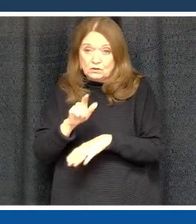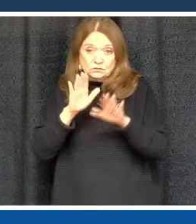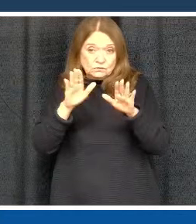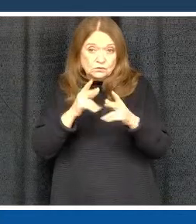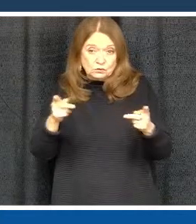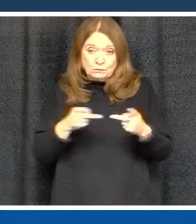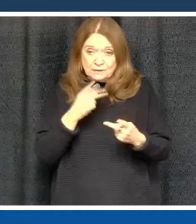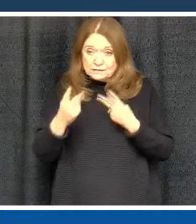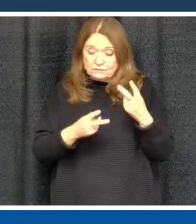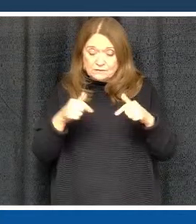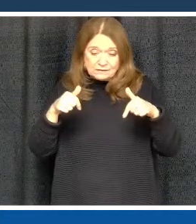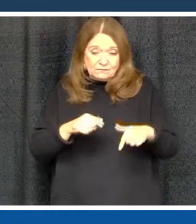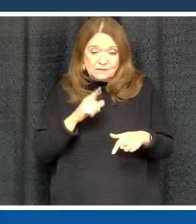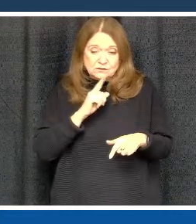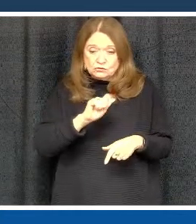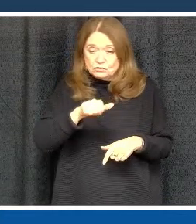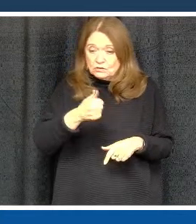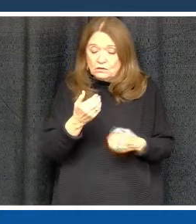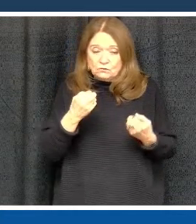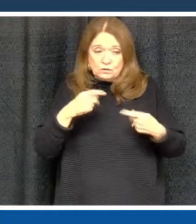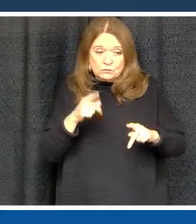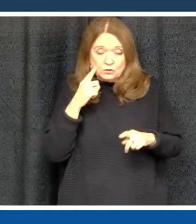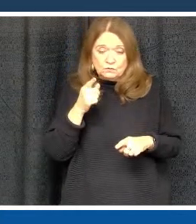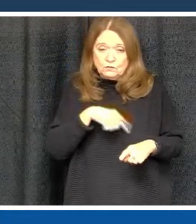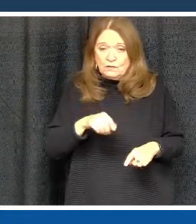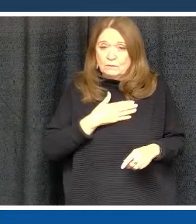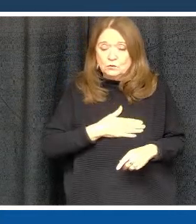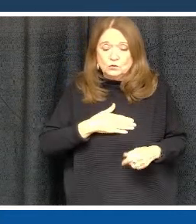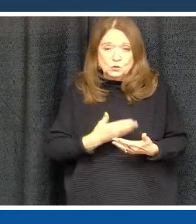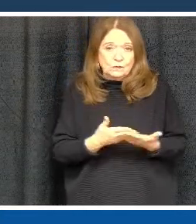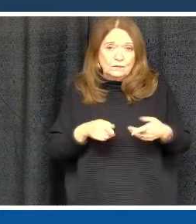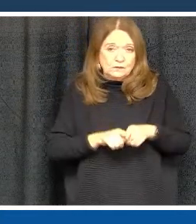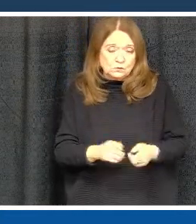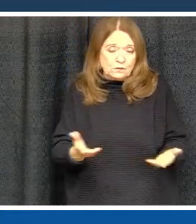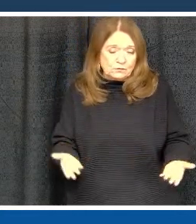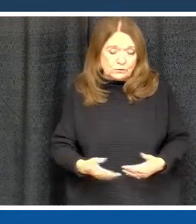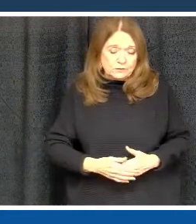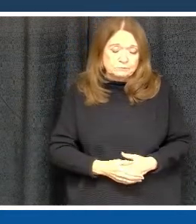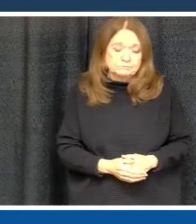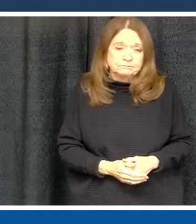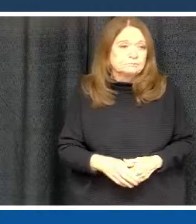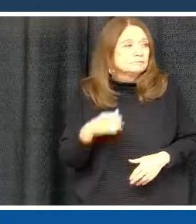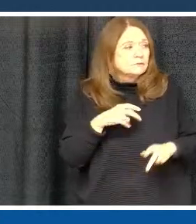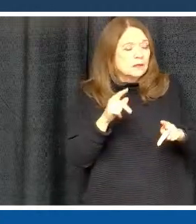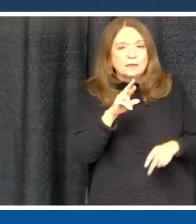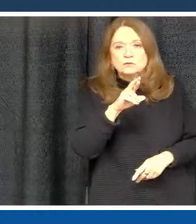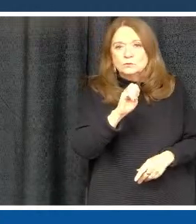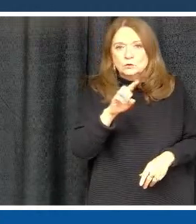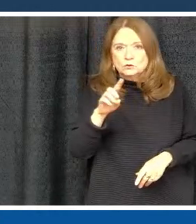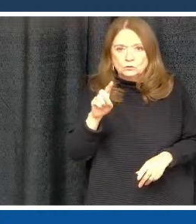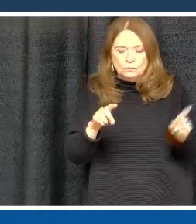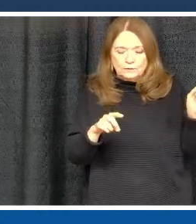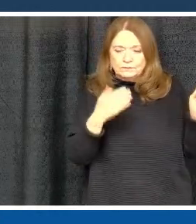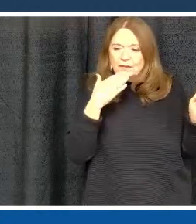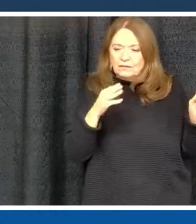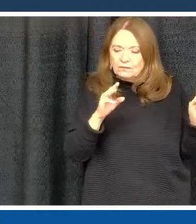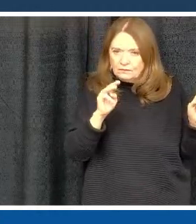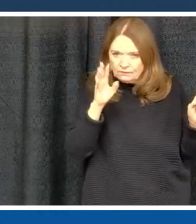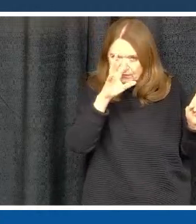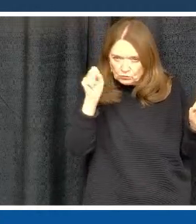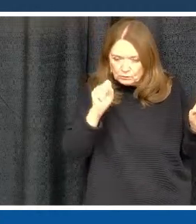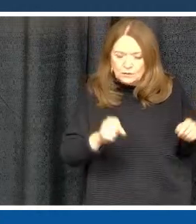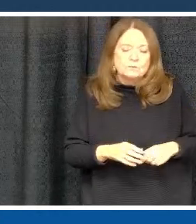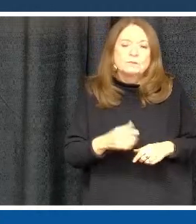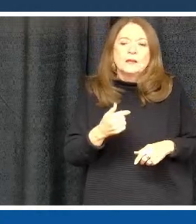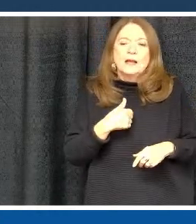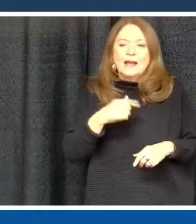to visit, and this is just another opportunity for them to enjoy things while they're here. Councilperson Redd, you're recognized. Thank you, Mayor.